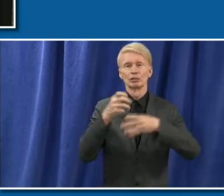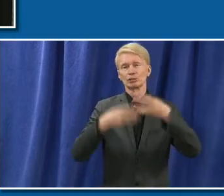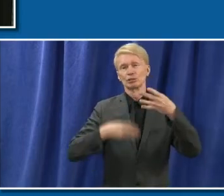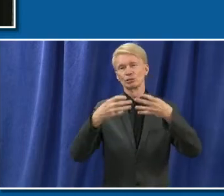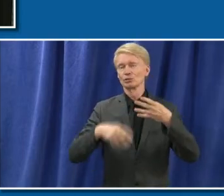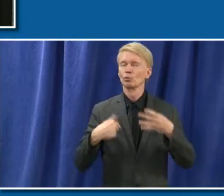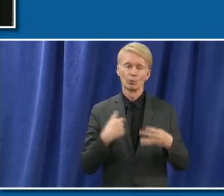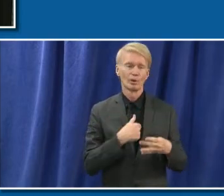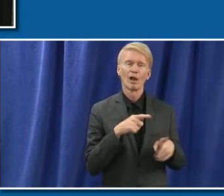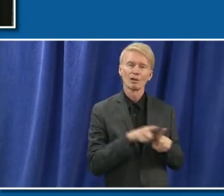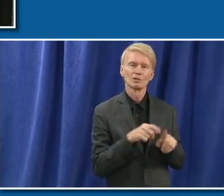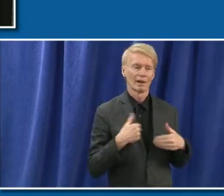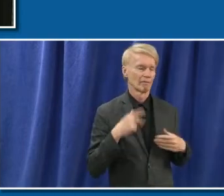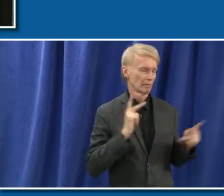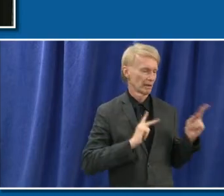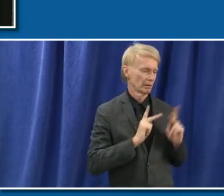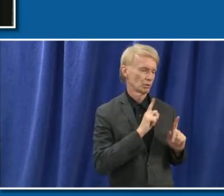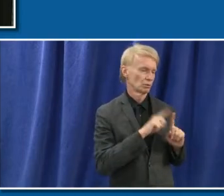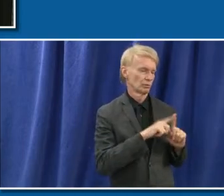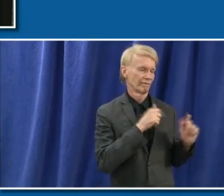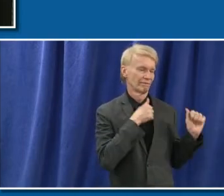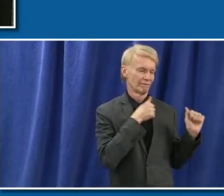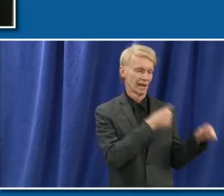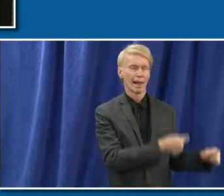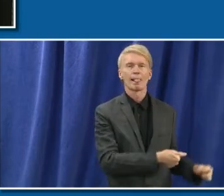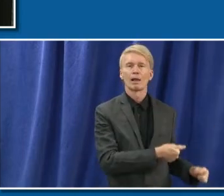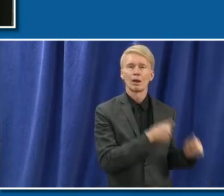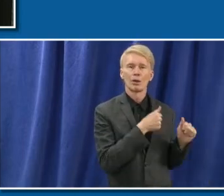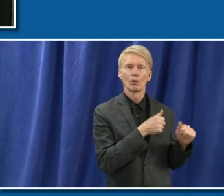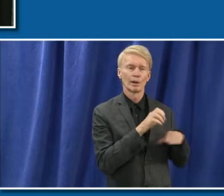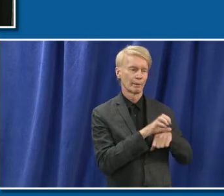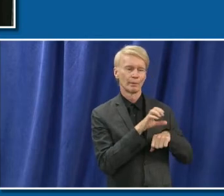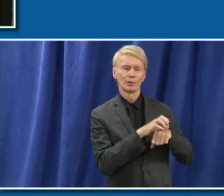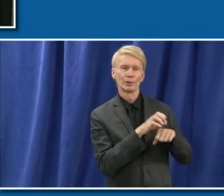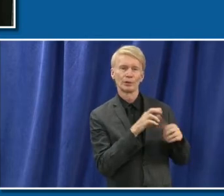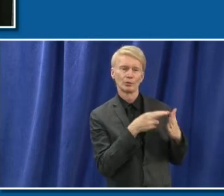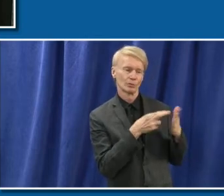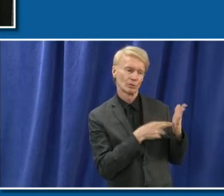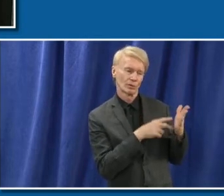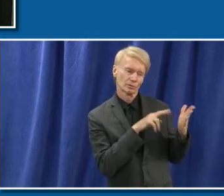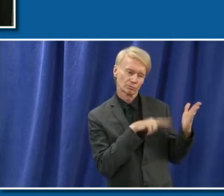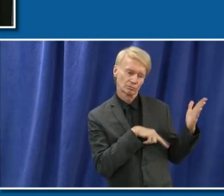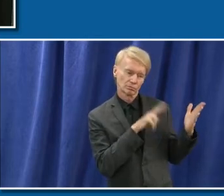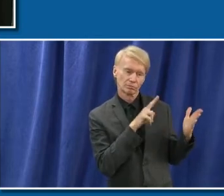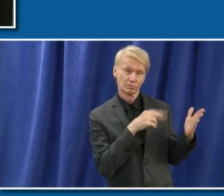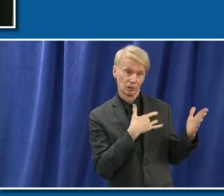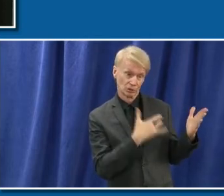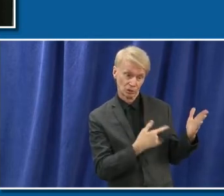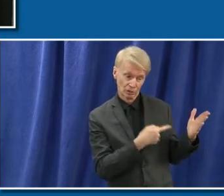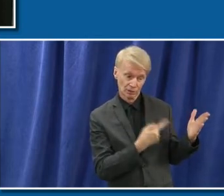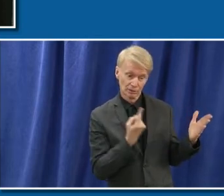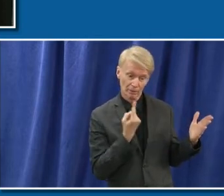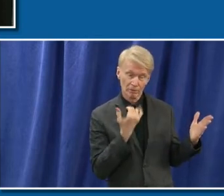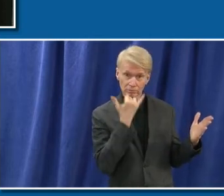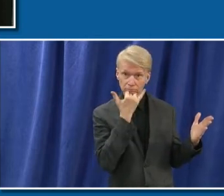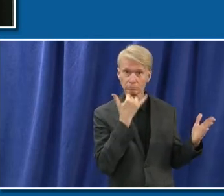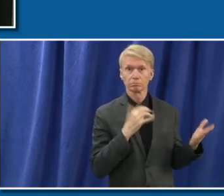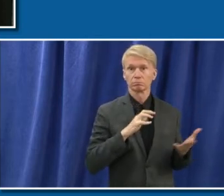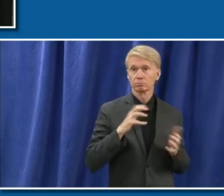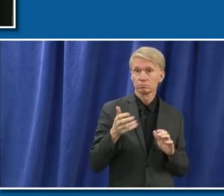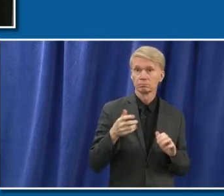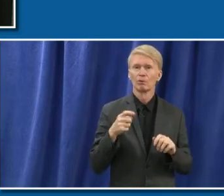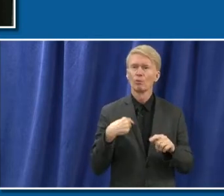will be following in a lot of the large data systems any signs for any safety concerns, really doing a